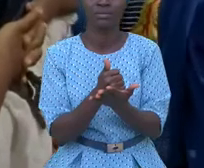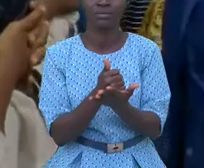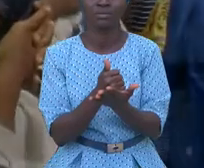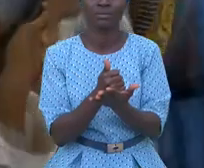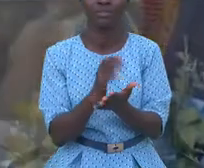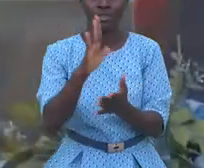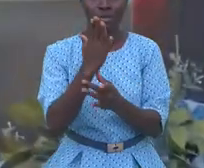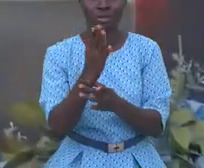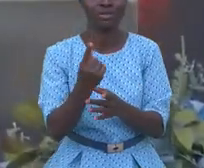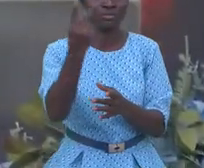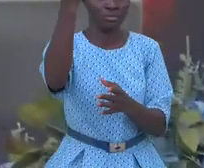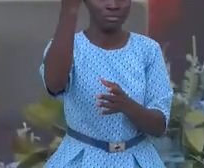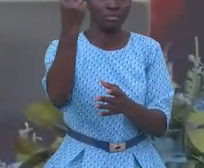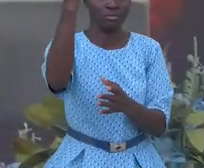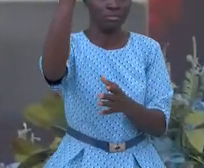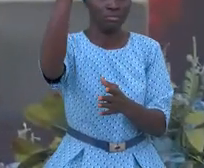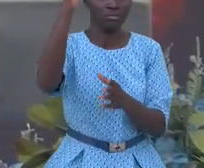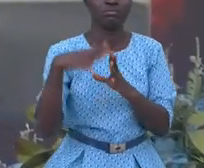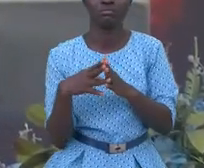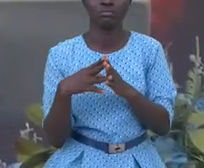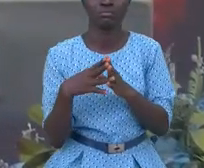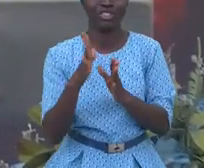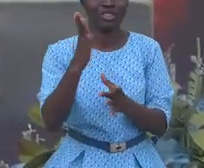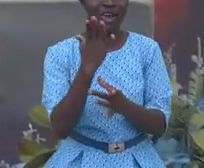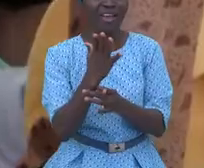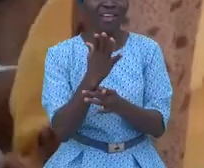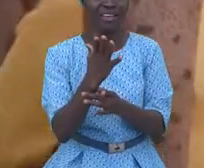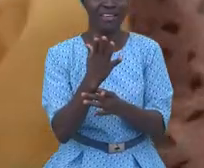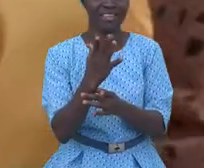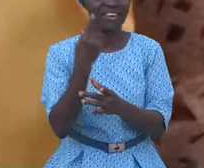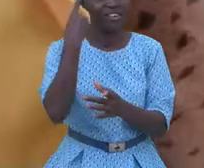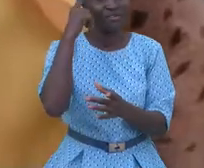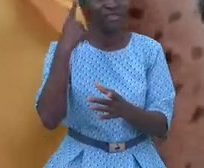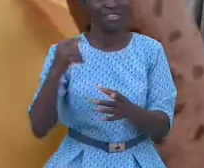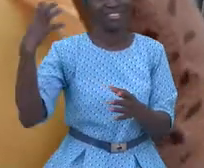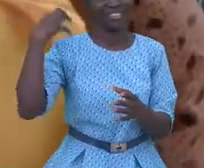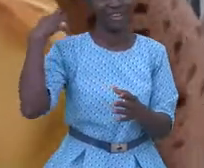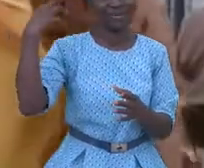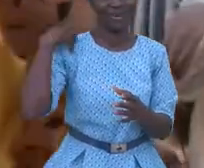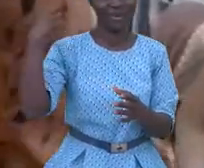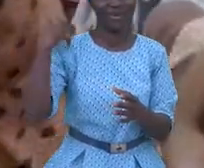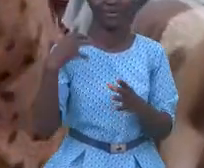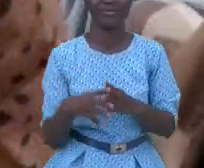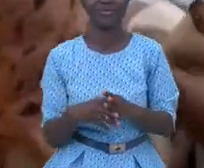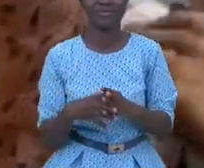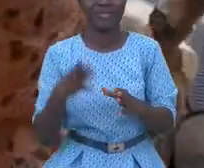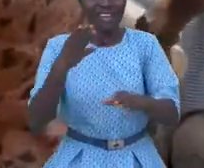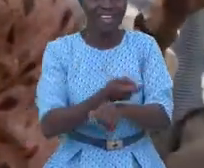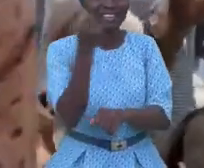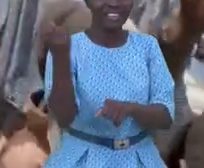Raise up that hand, a hand of the champion, of the